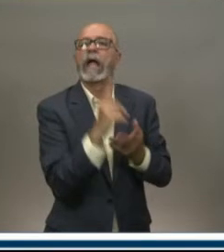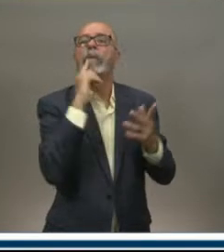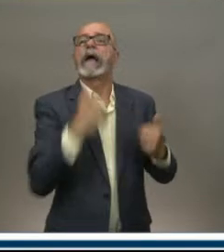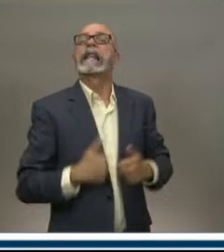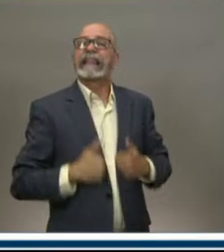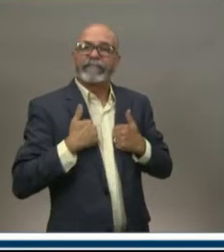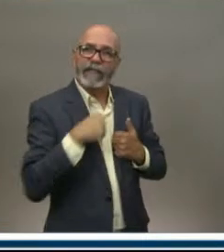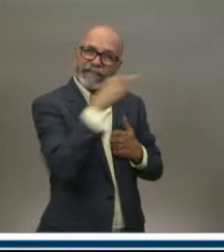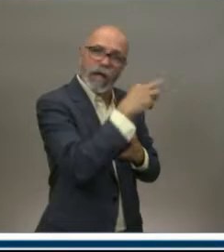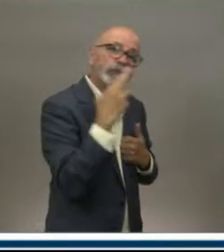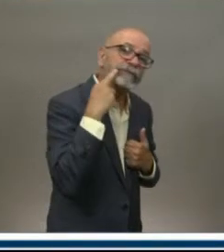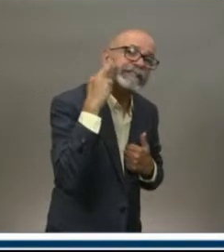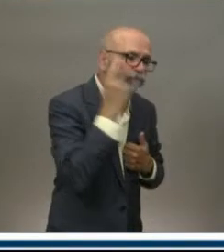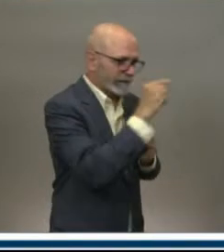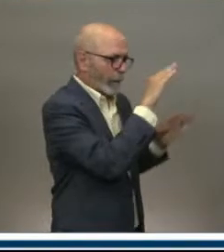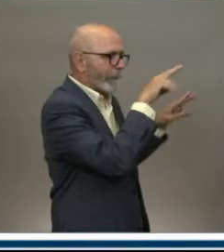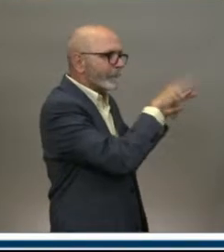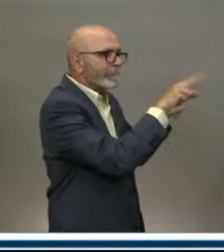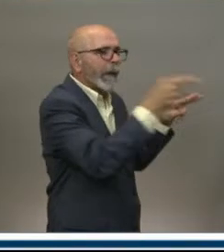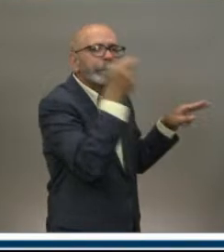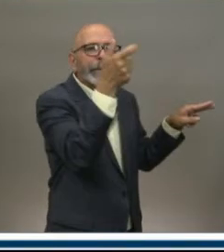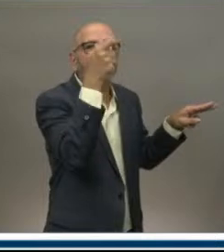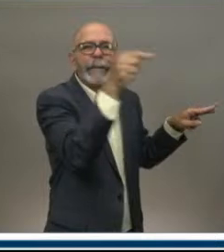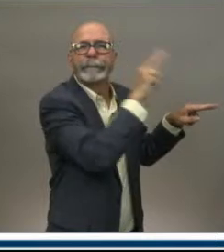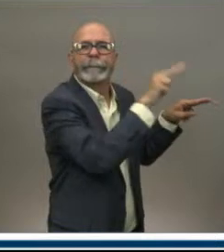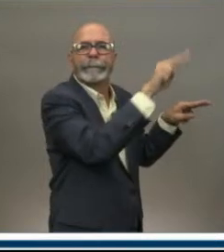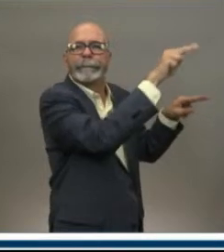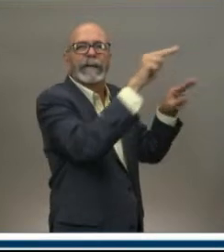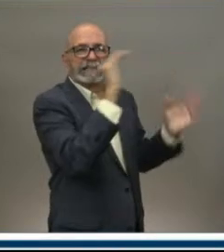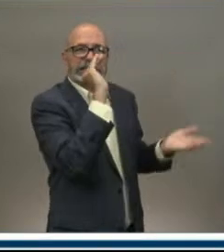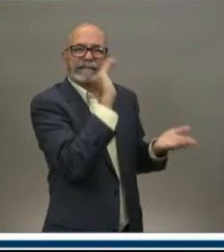wave. Again, managing with